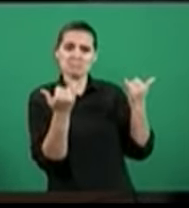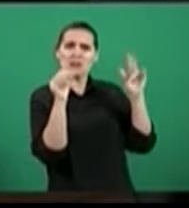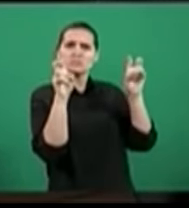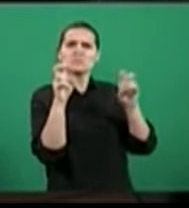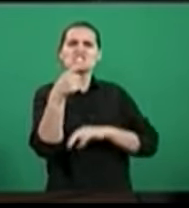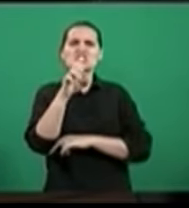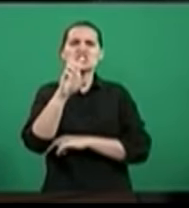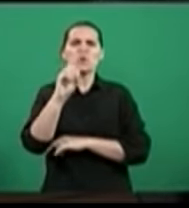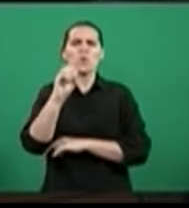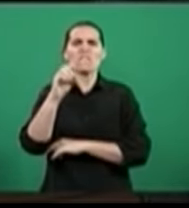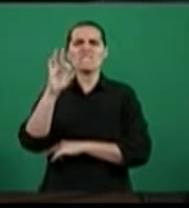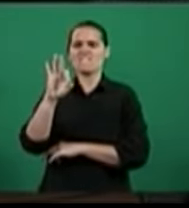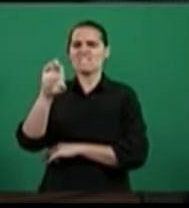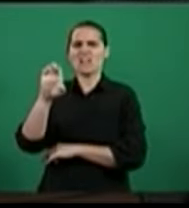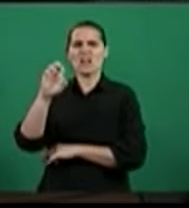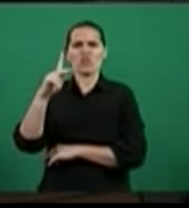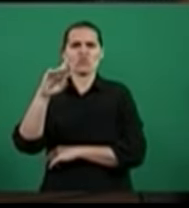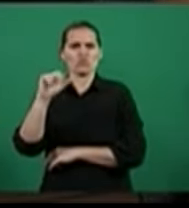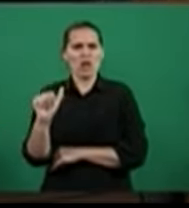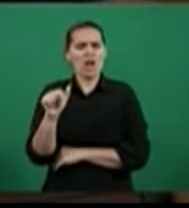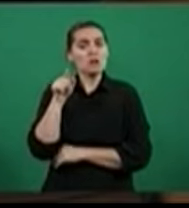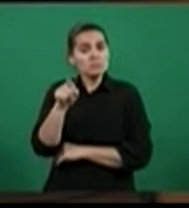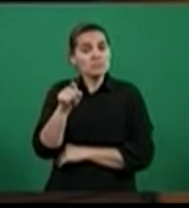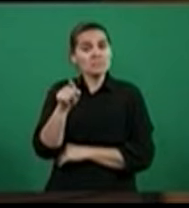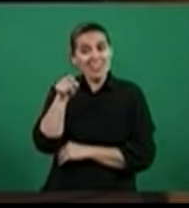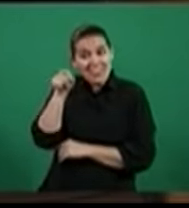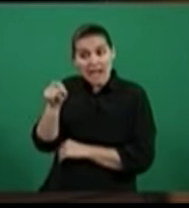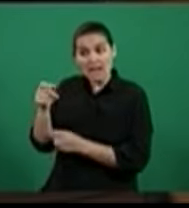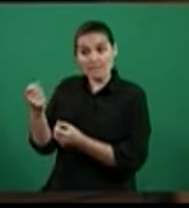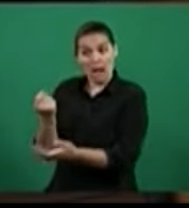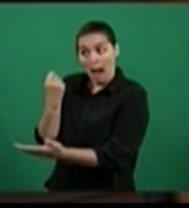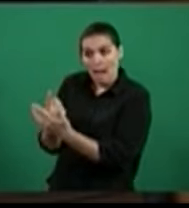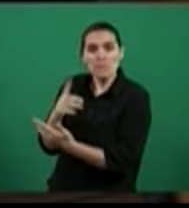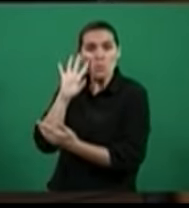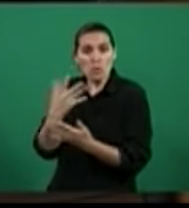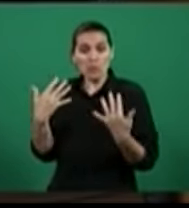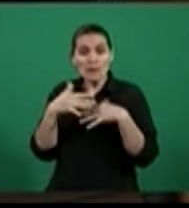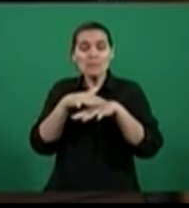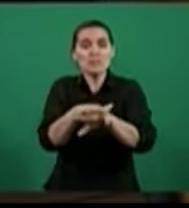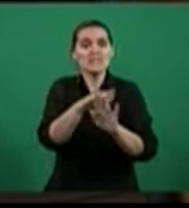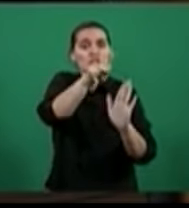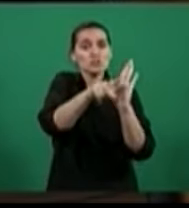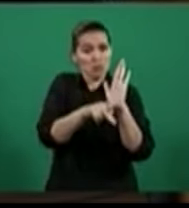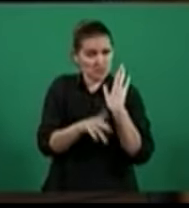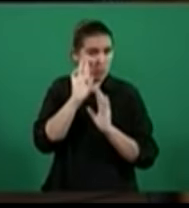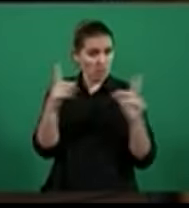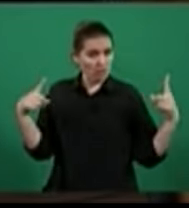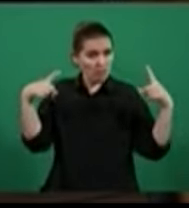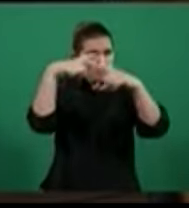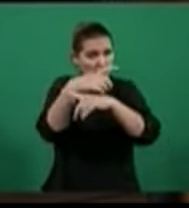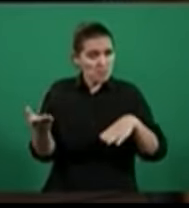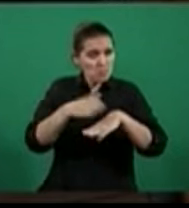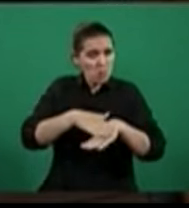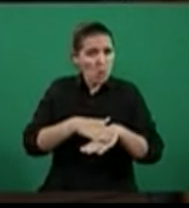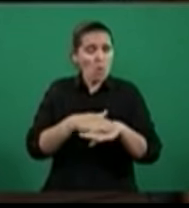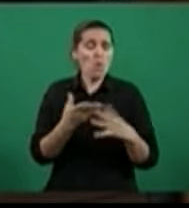does that make your implementation of monetary policy more complicated? And at least in simple terms, can you run